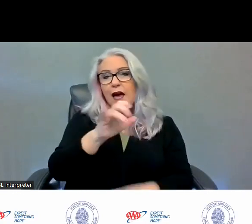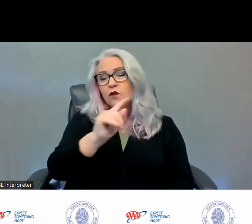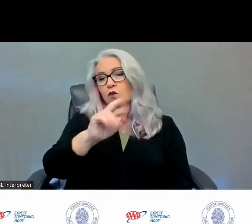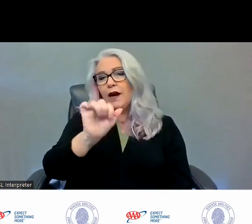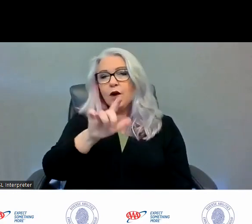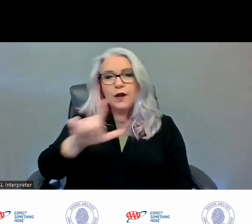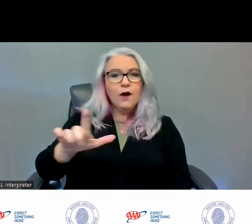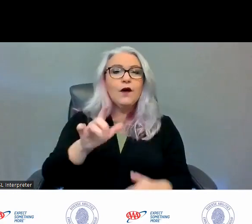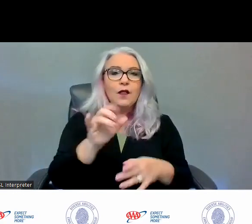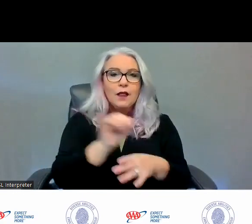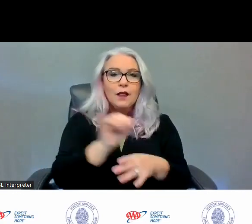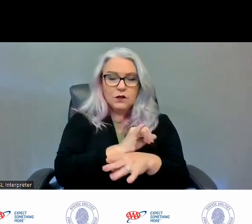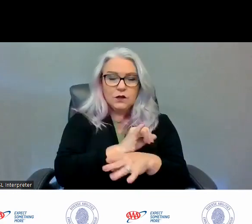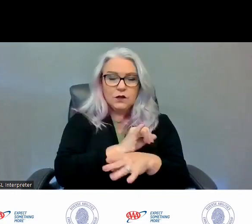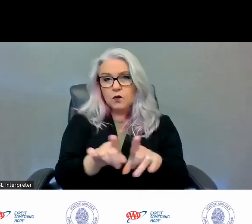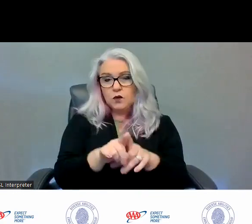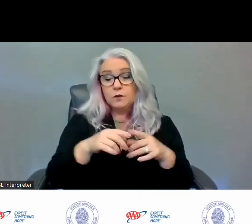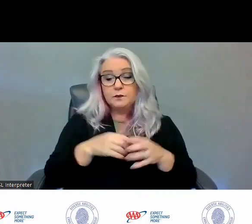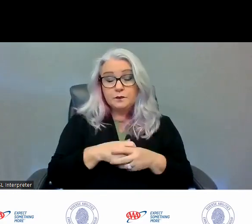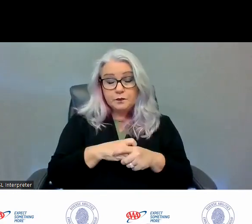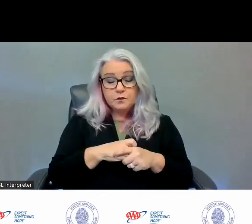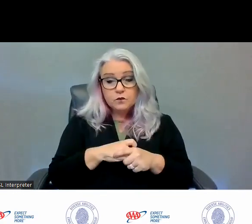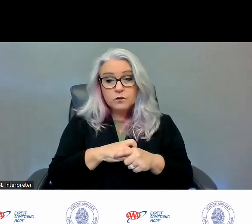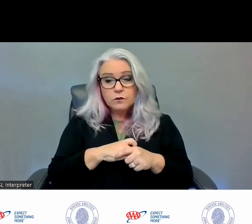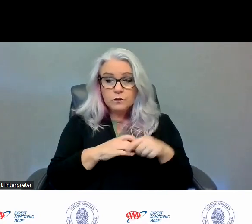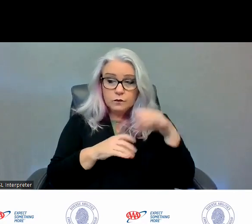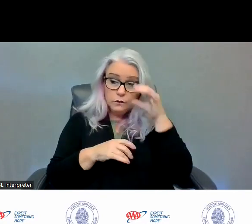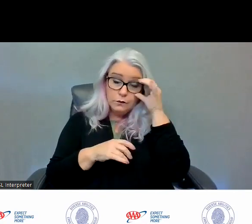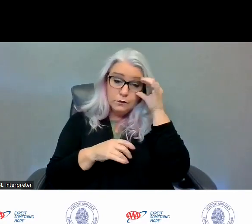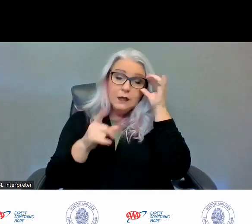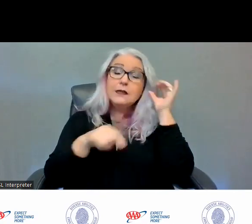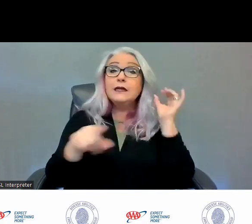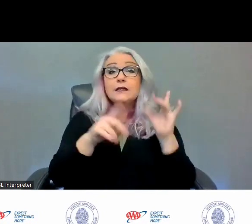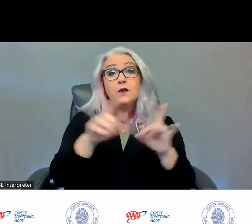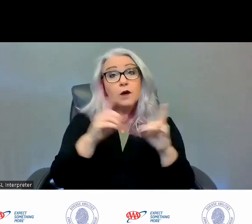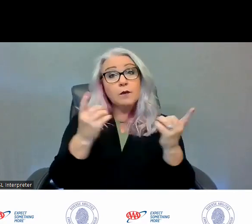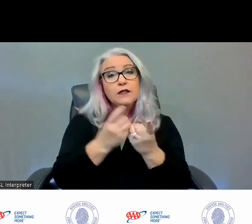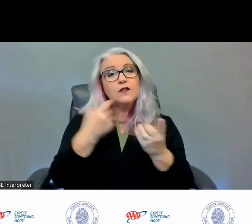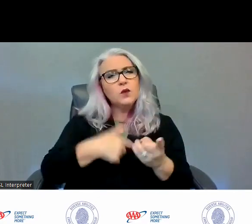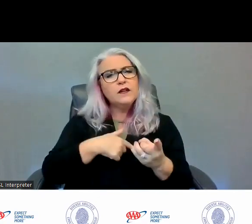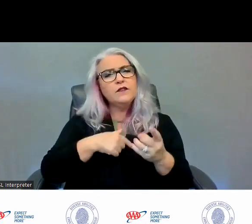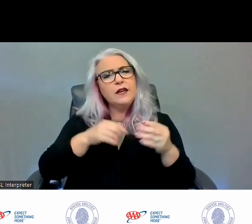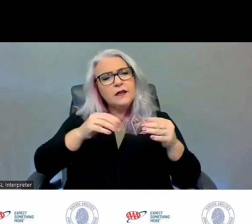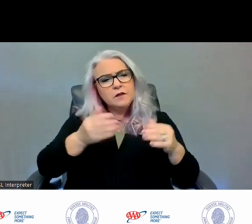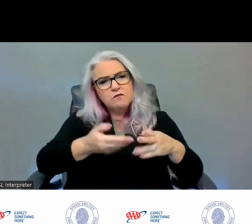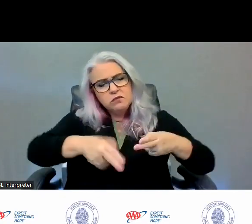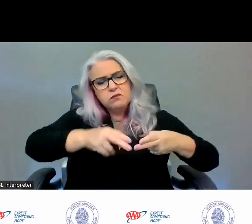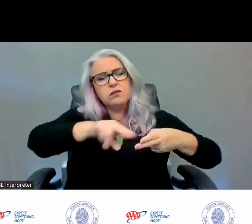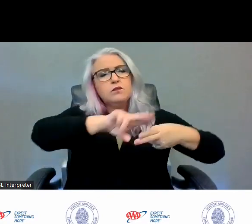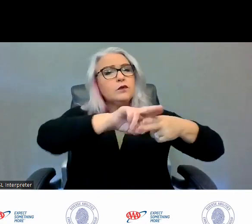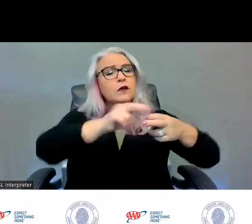departments are always, this is something that we've kind of beefed up in the recent years, and so we always have new